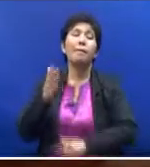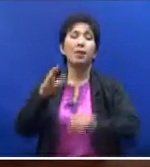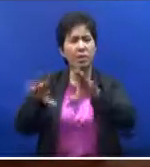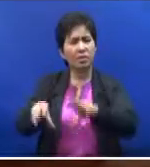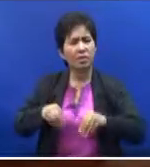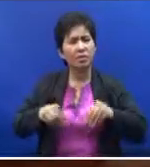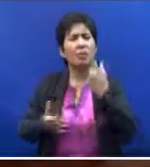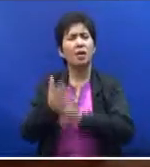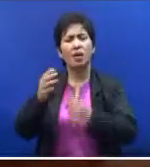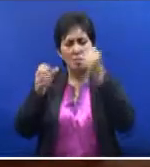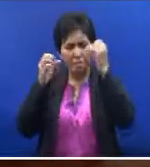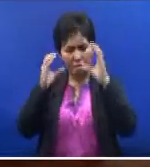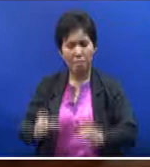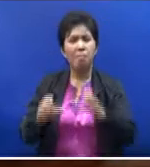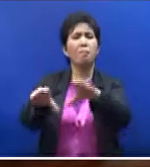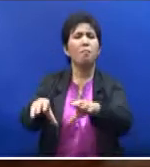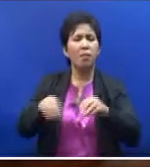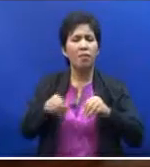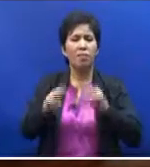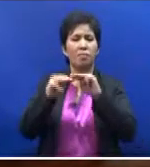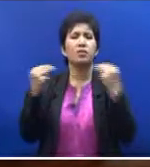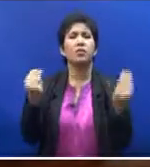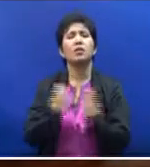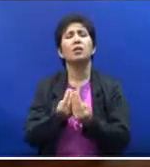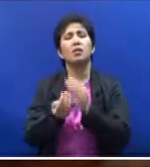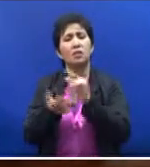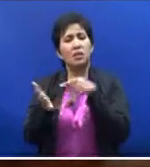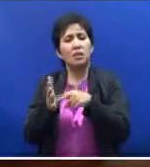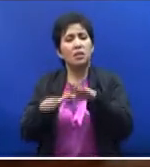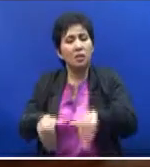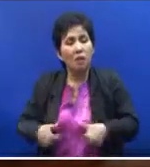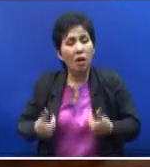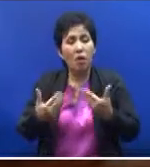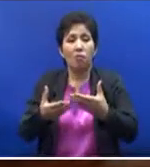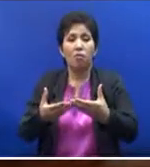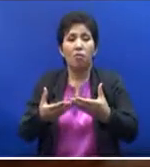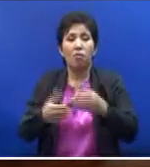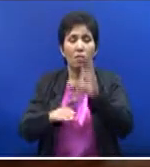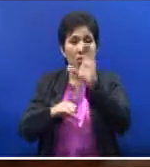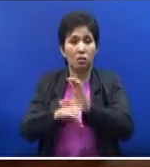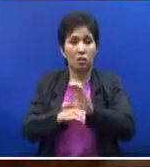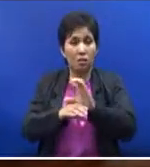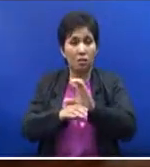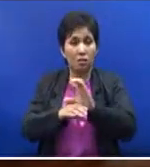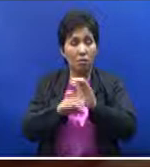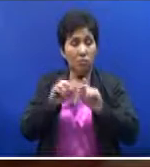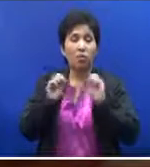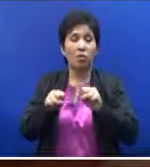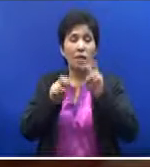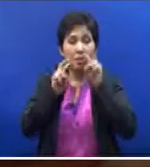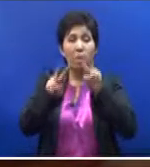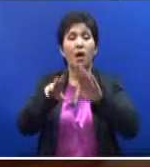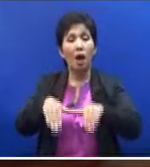been accepted, what been approved by the society. So this is how culture come to the picture. Okay, so you can